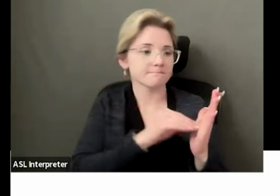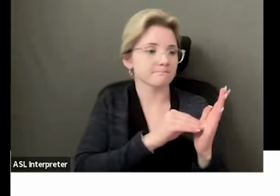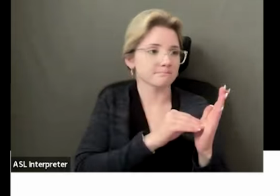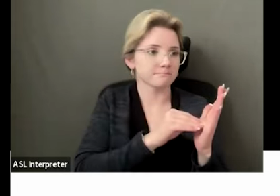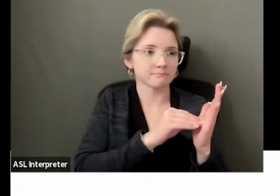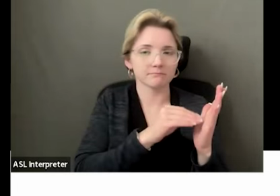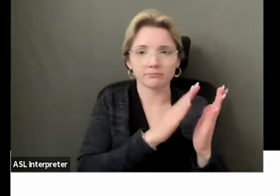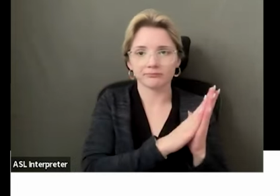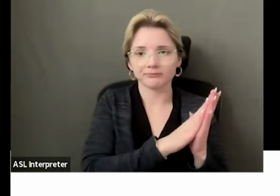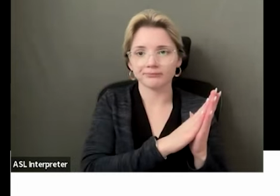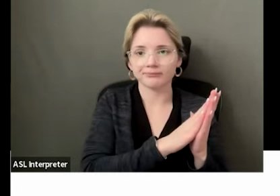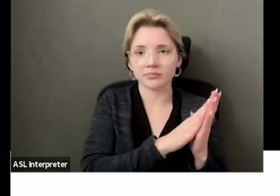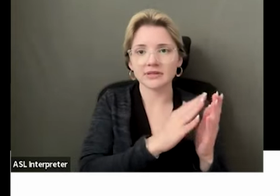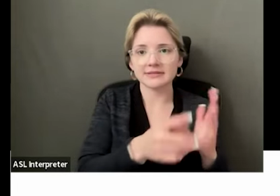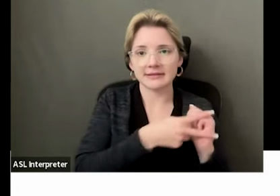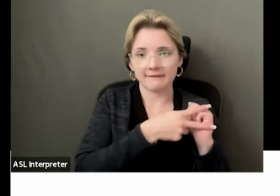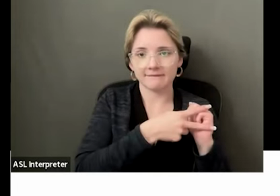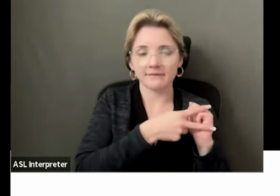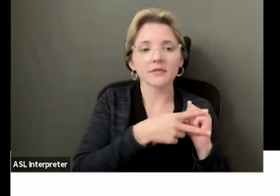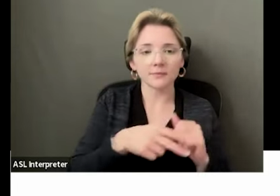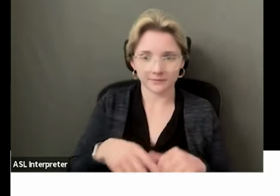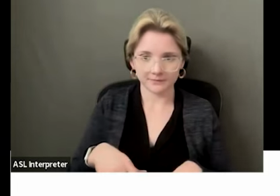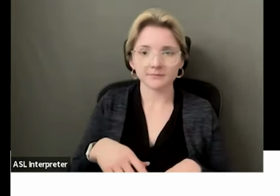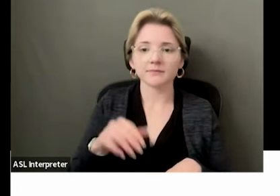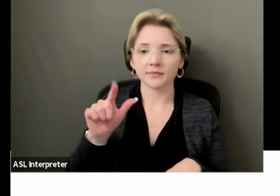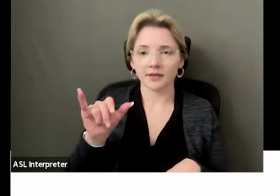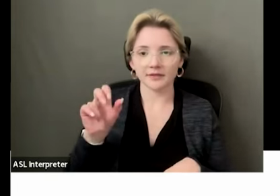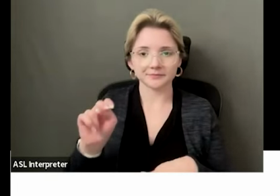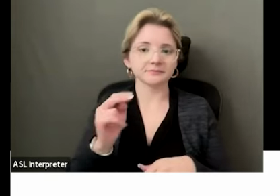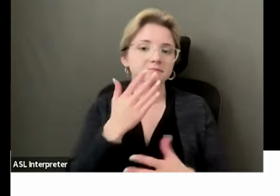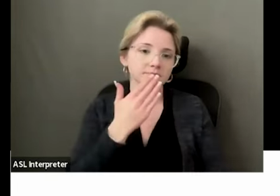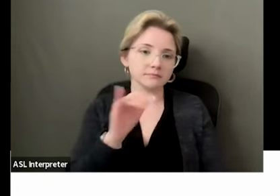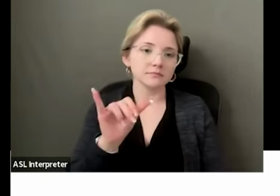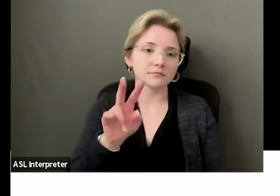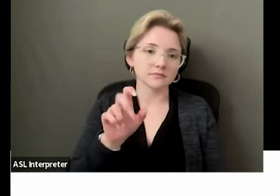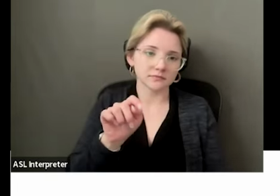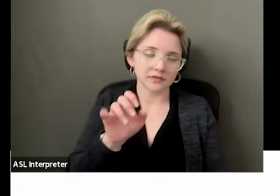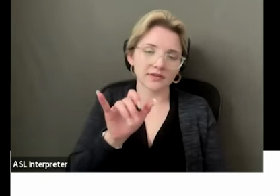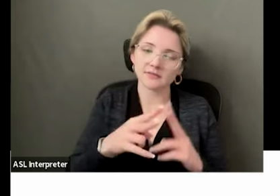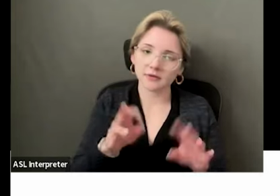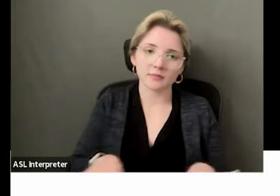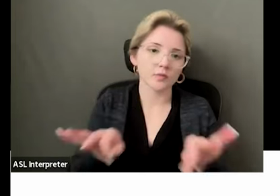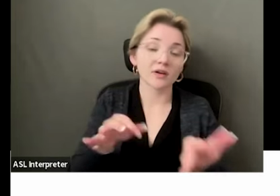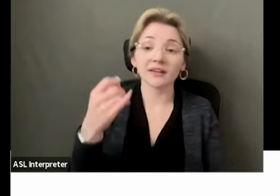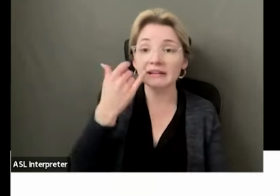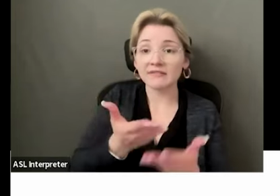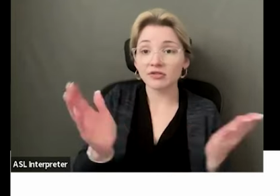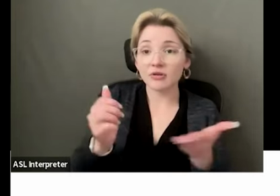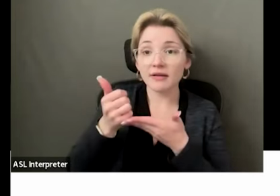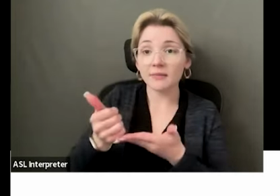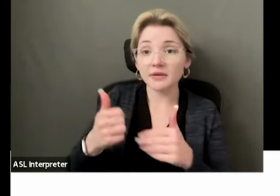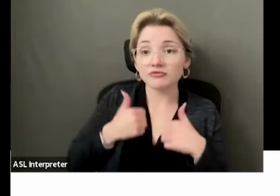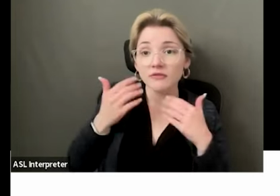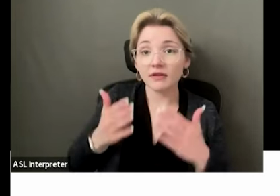Yes, thank you so much. And this is true as well when you are potentially helping a survivor